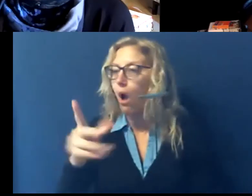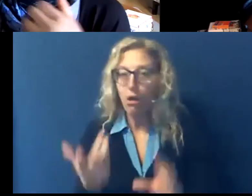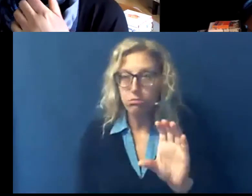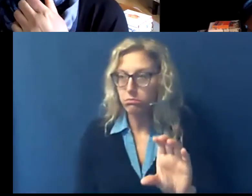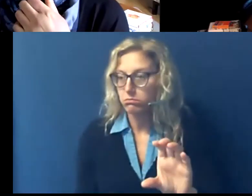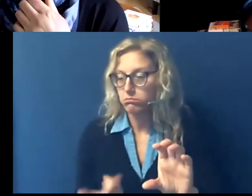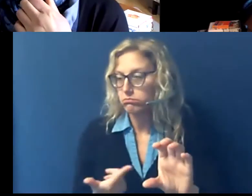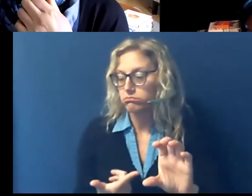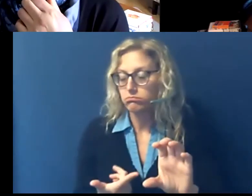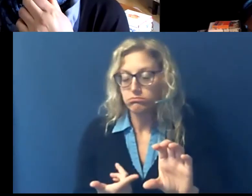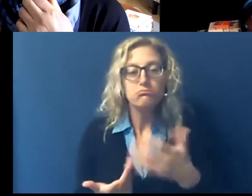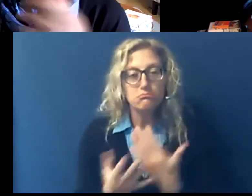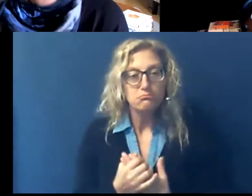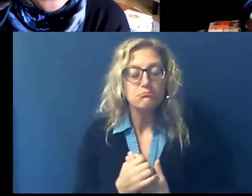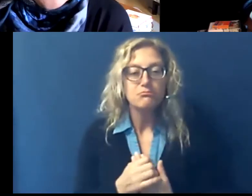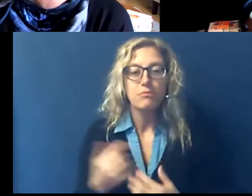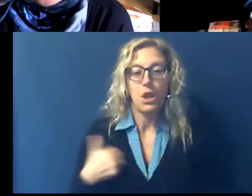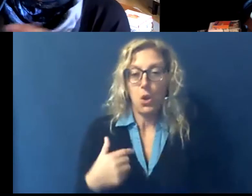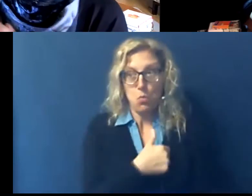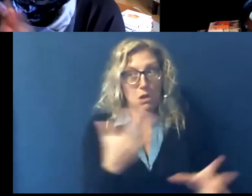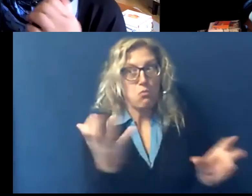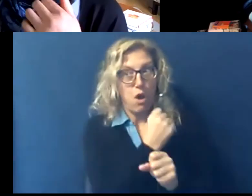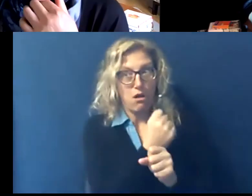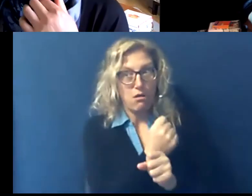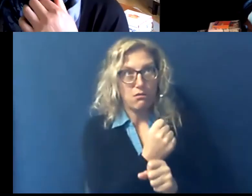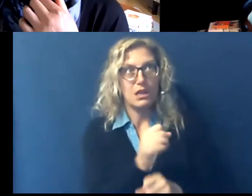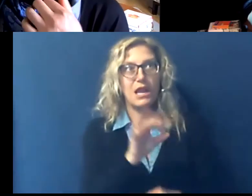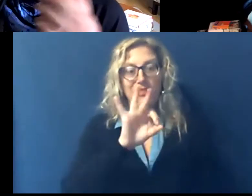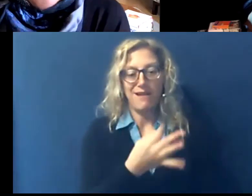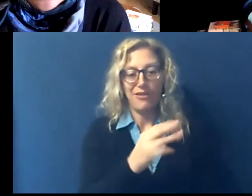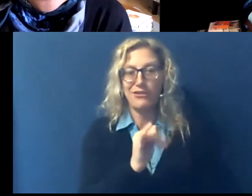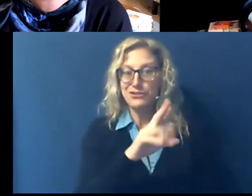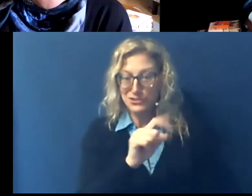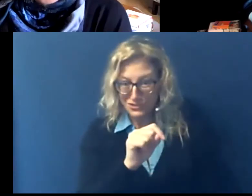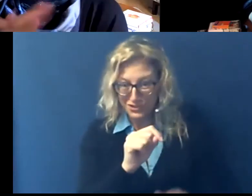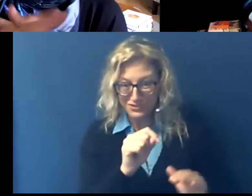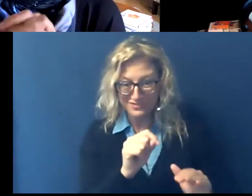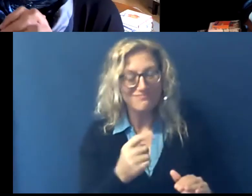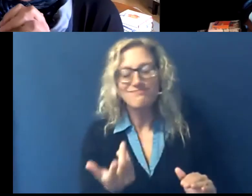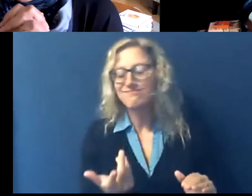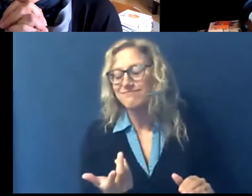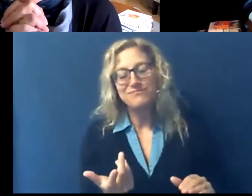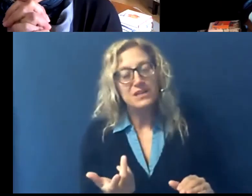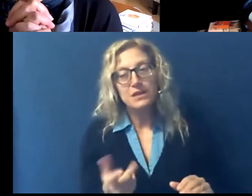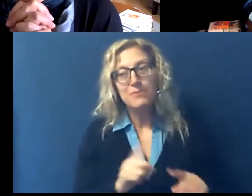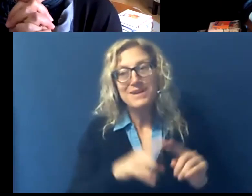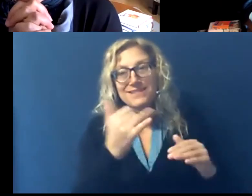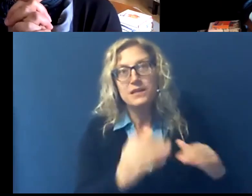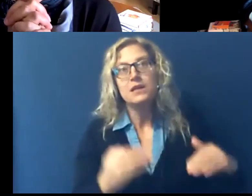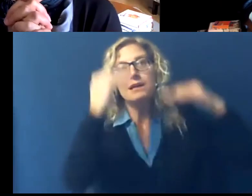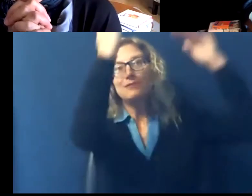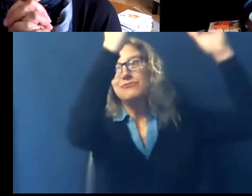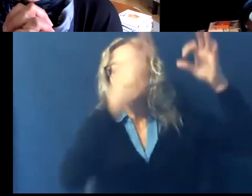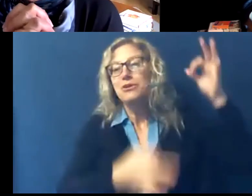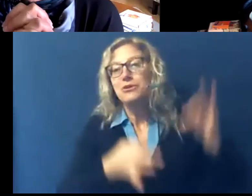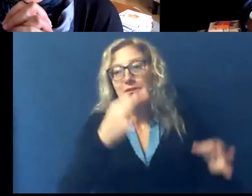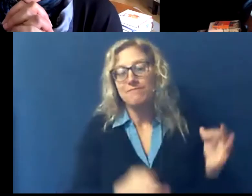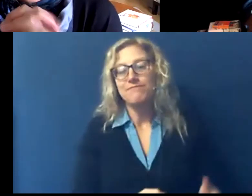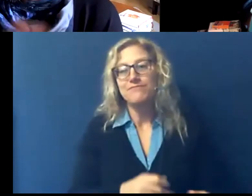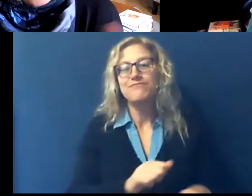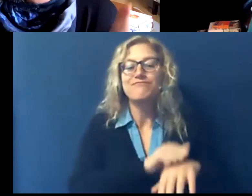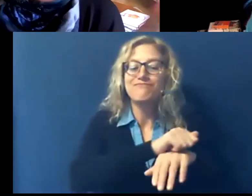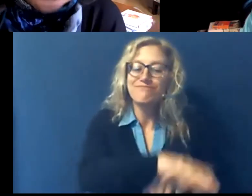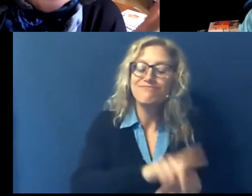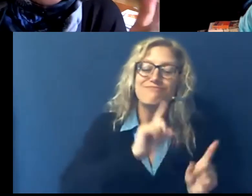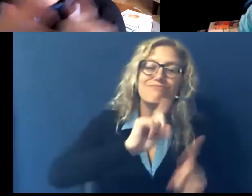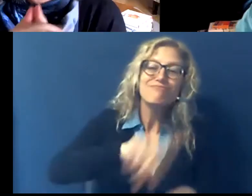And we won the case in the Ninth Circuit, but alas, the Supreme Court issued an order